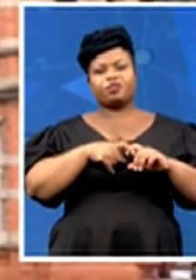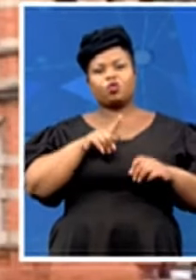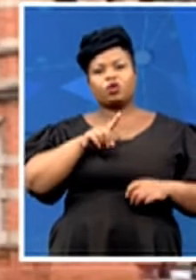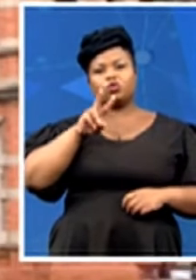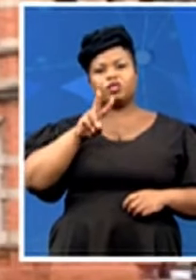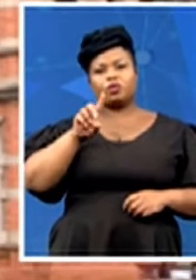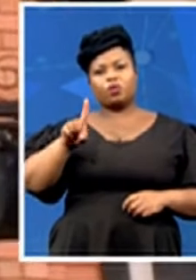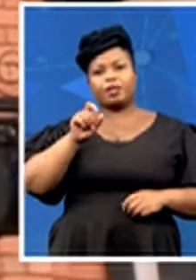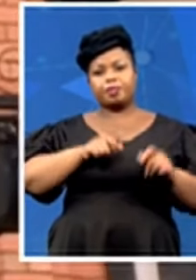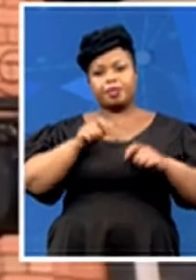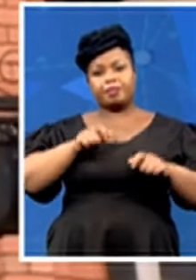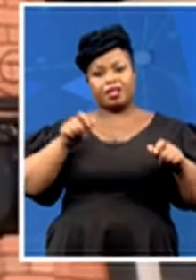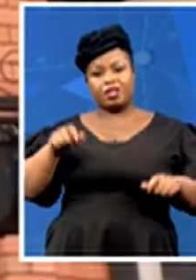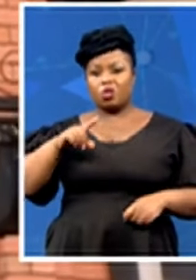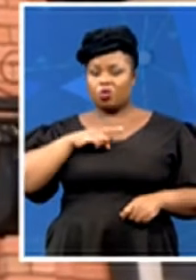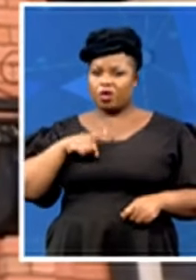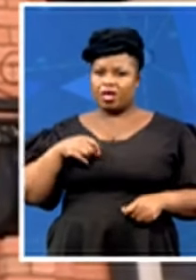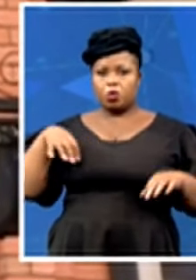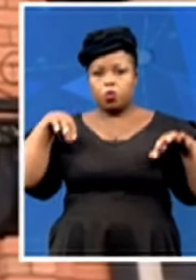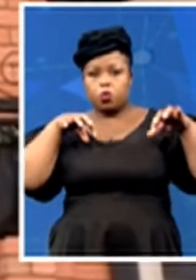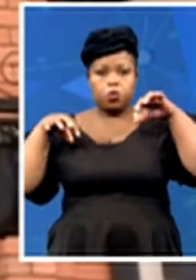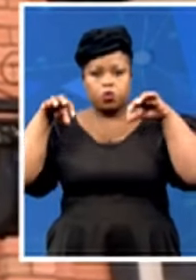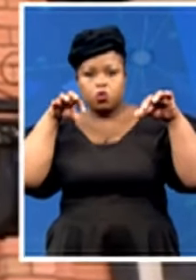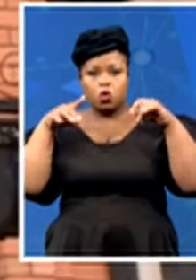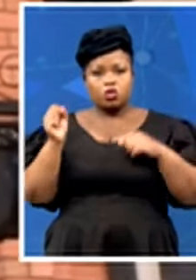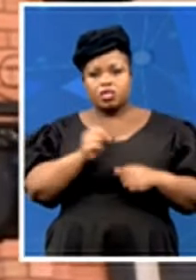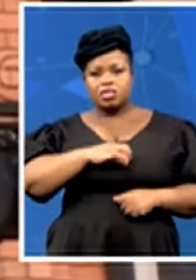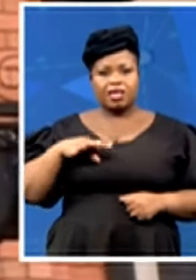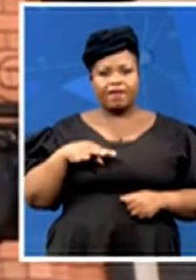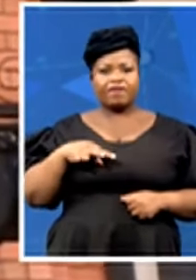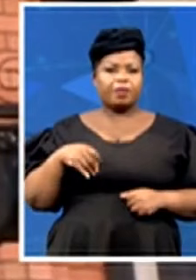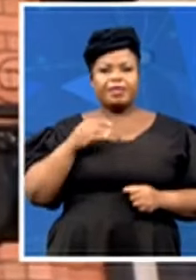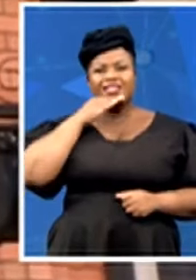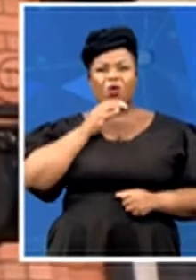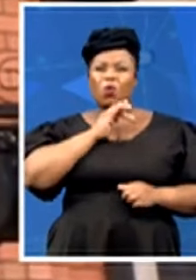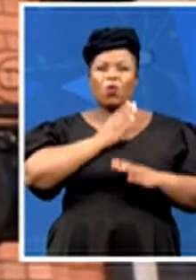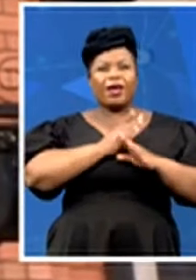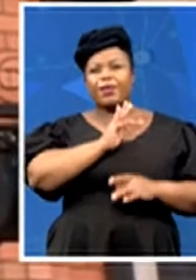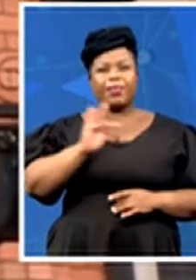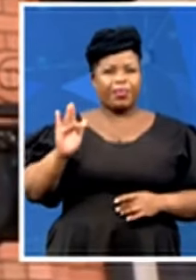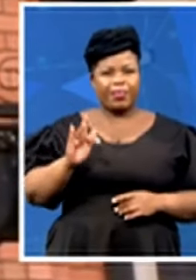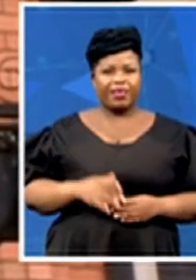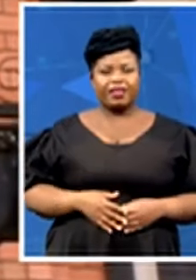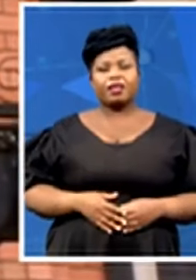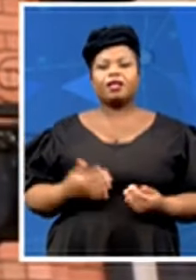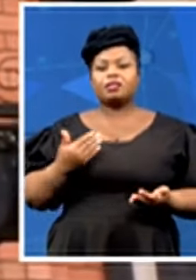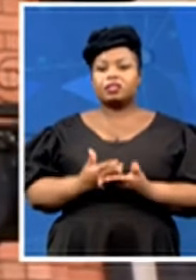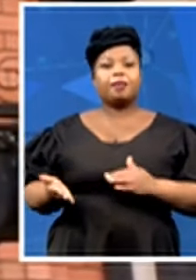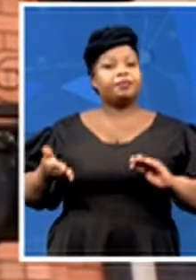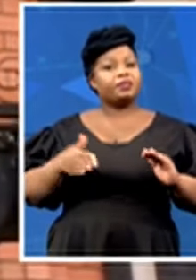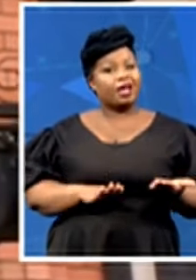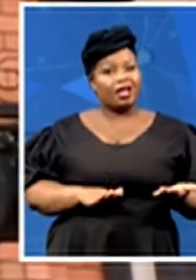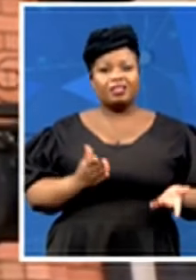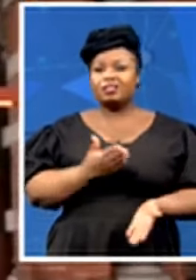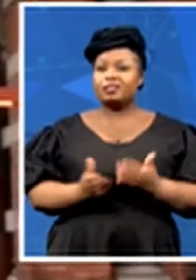to be ghost employees. The municipality revealed that both employees who were deceased and others who had resigned still appeared on